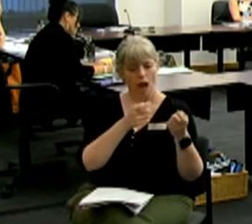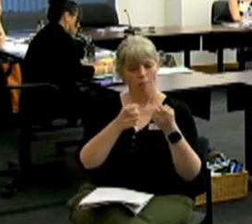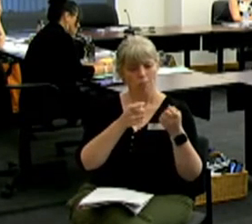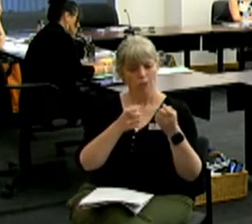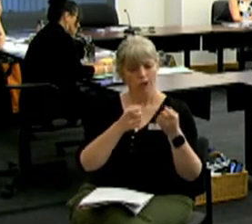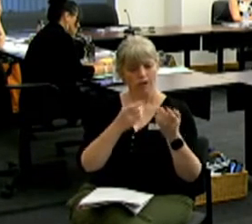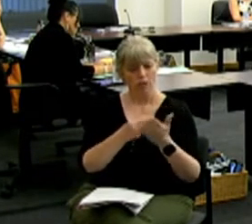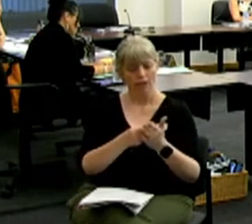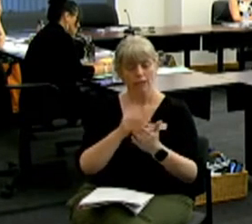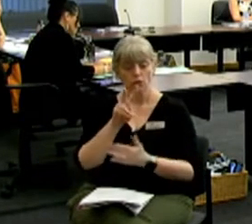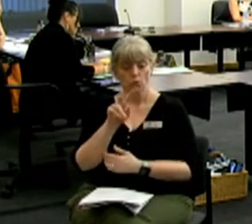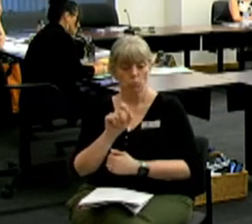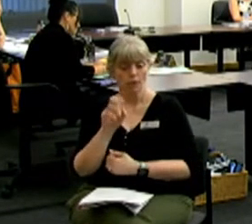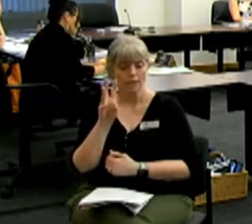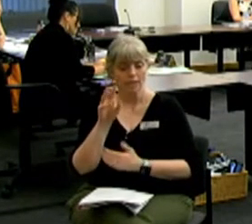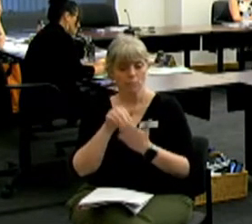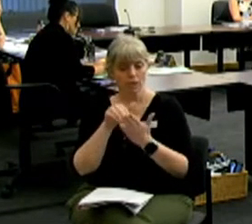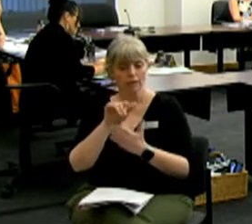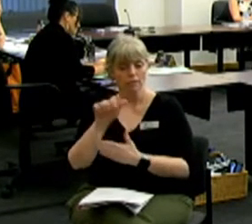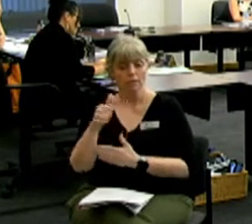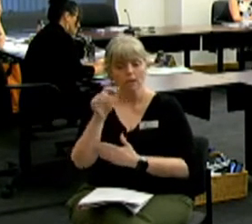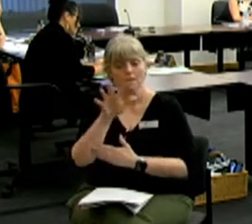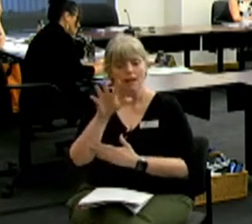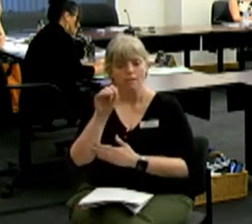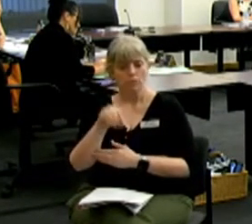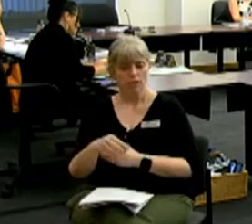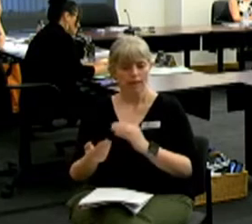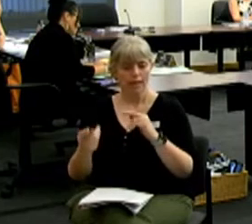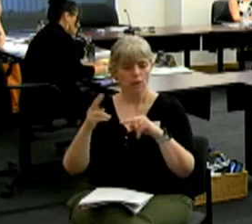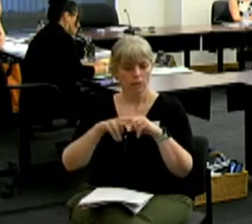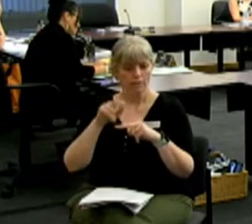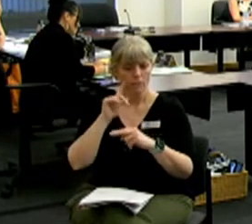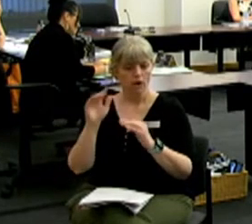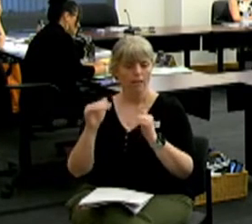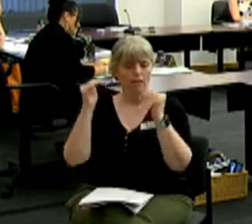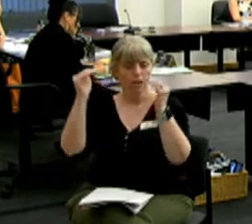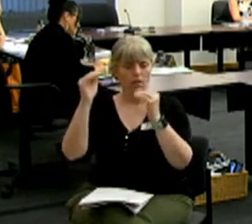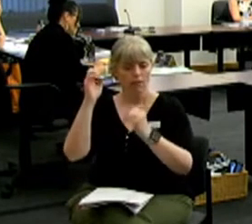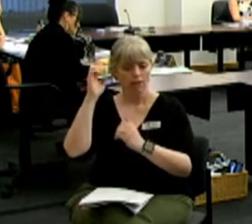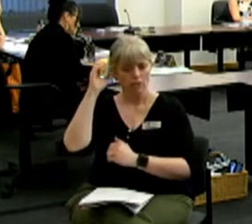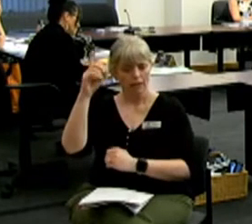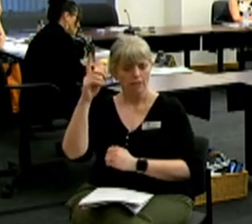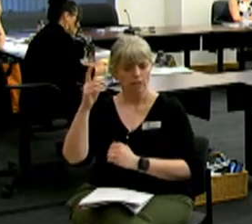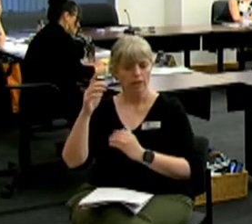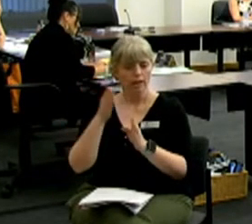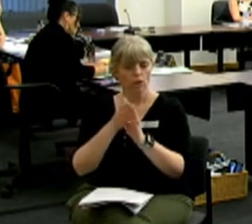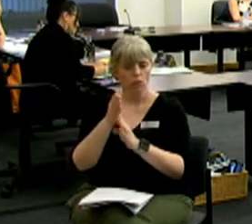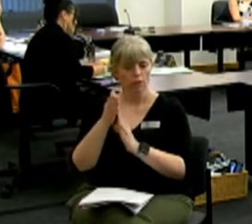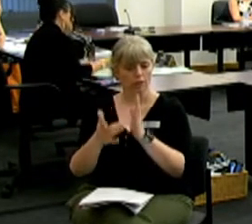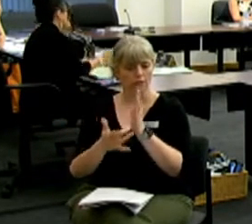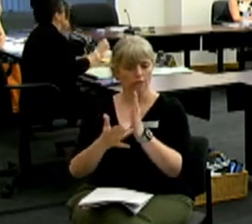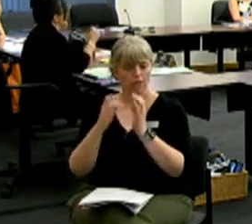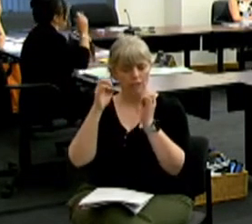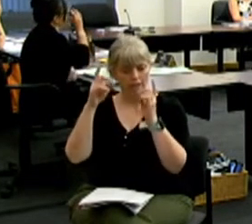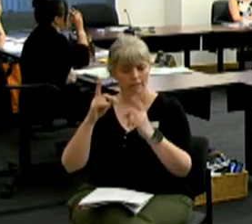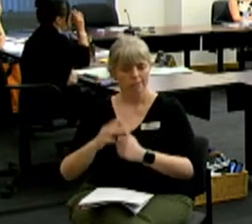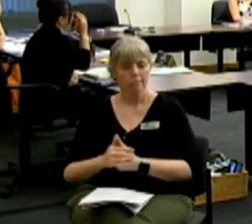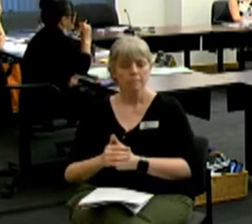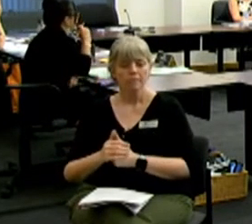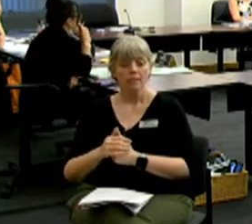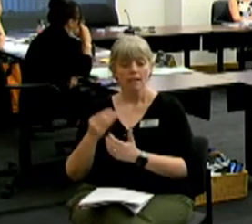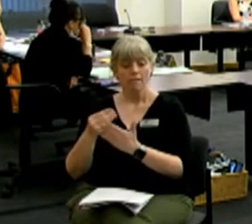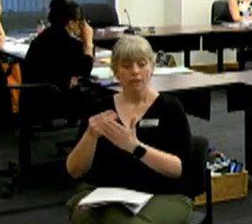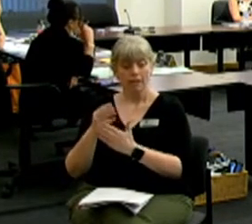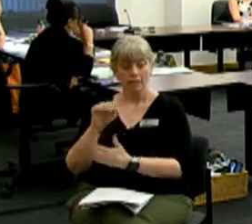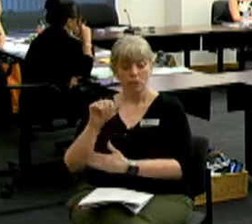grants, 2.6 million, which is another 5% increase for adult education and career and technical education. Funding for